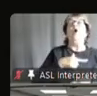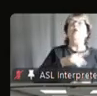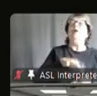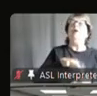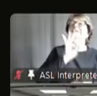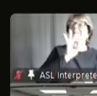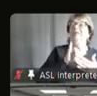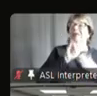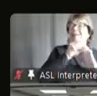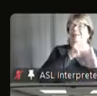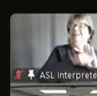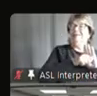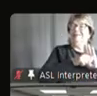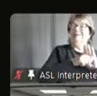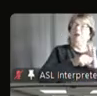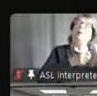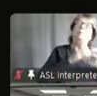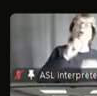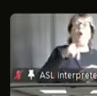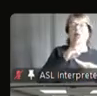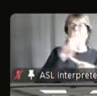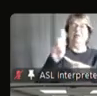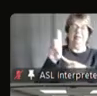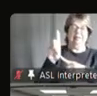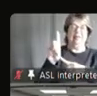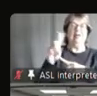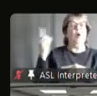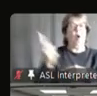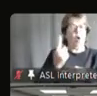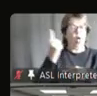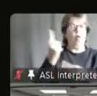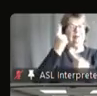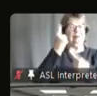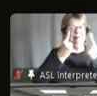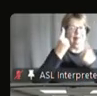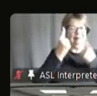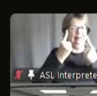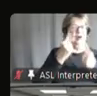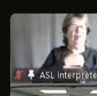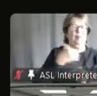state has, or at least OPWDD, has always considered the members